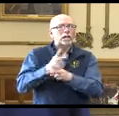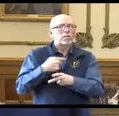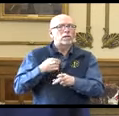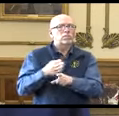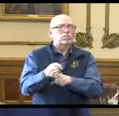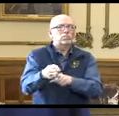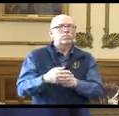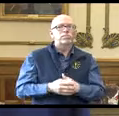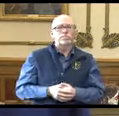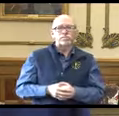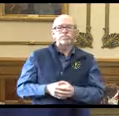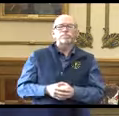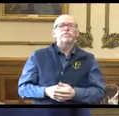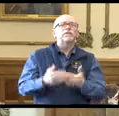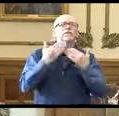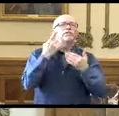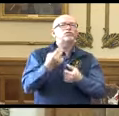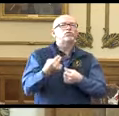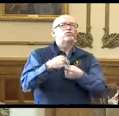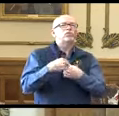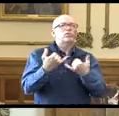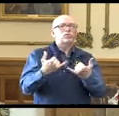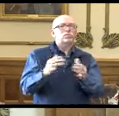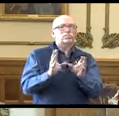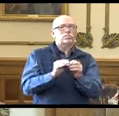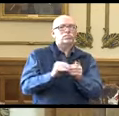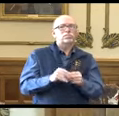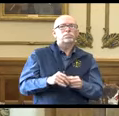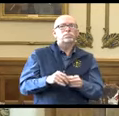path. Thank you for joining today's